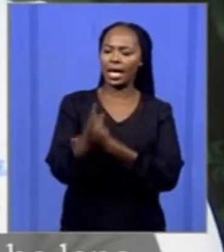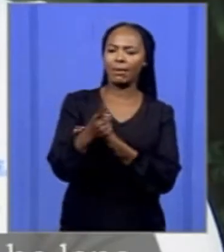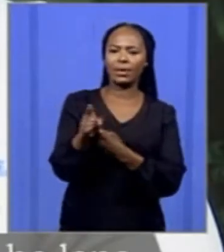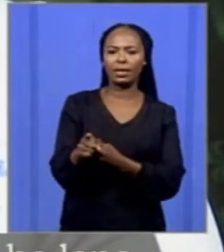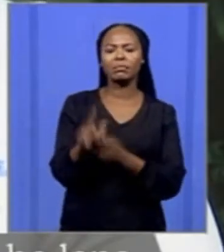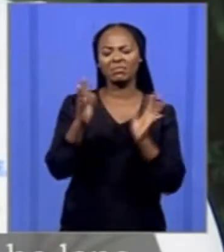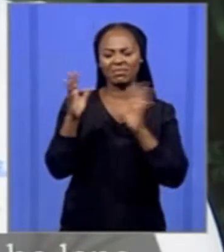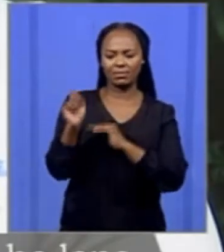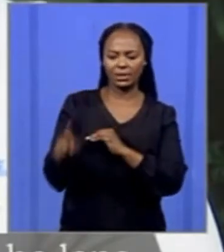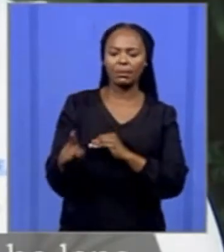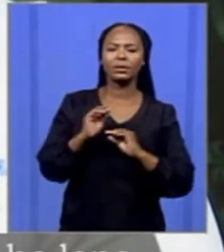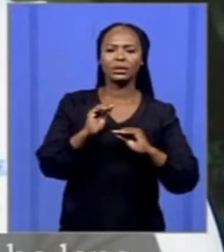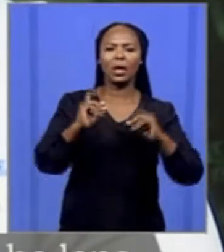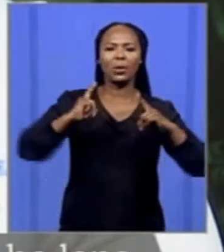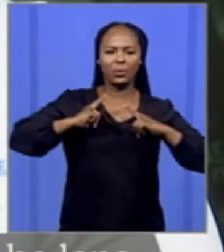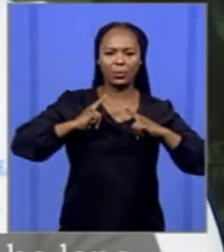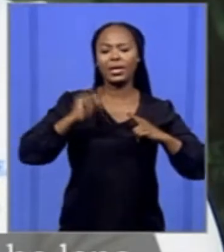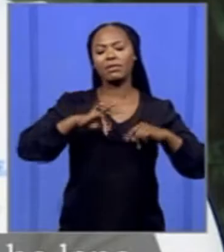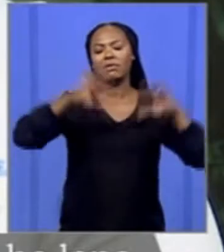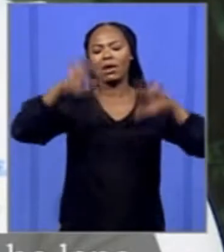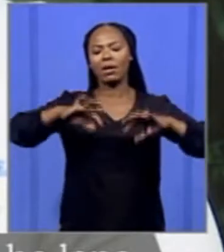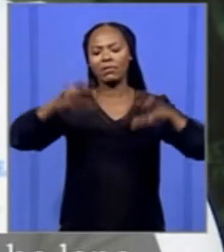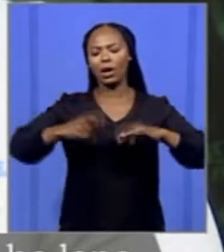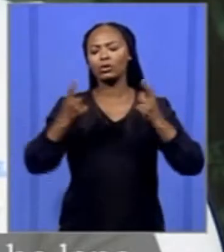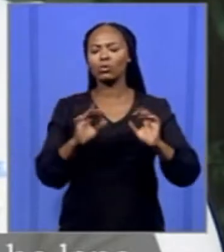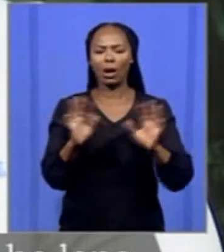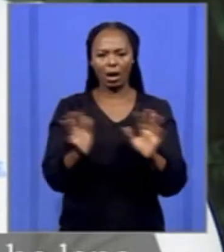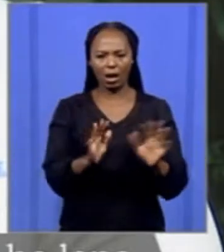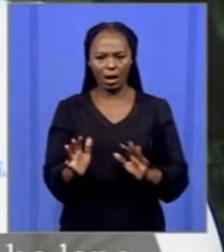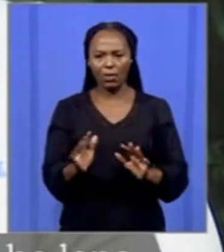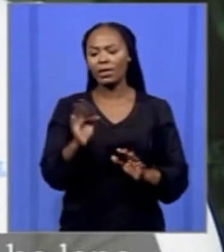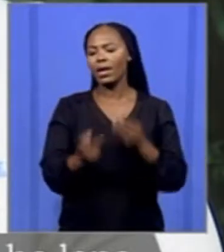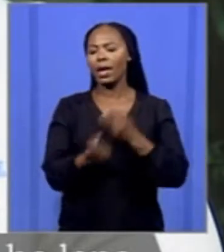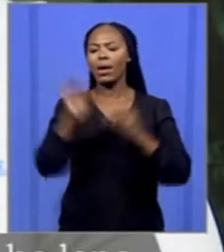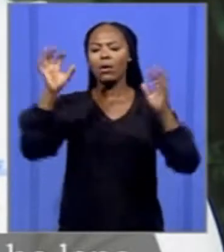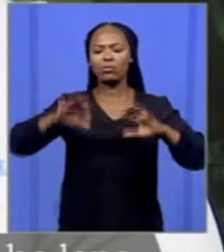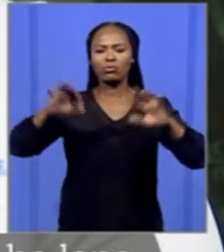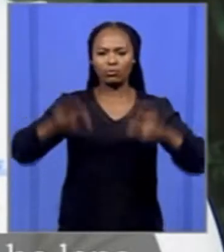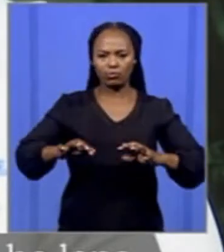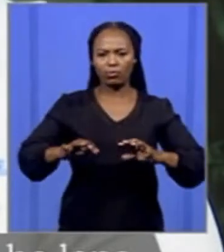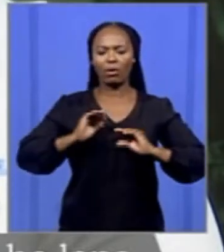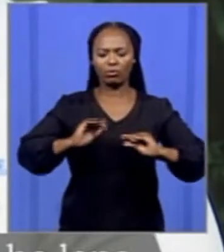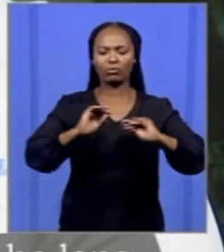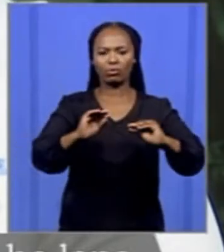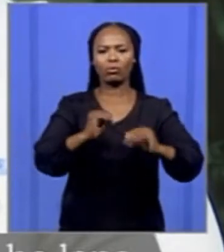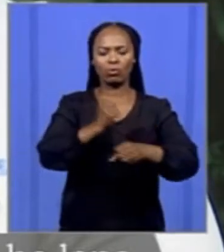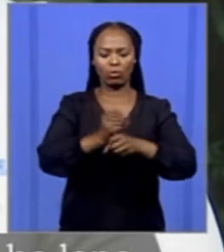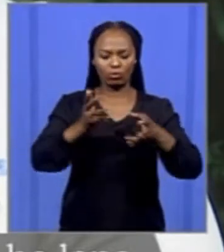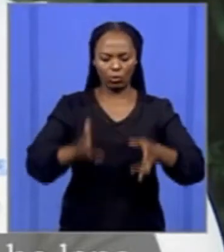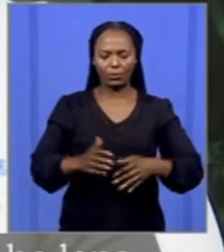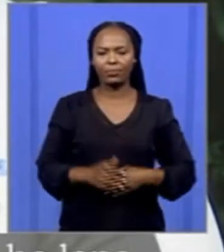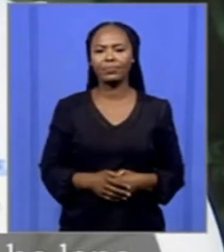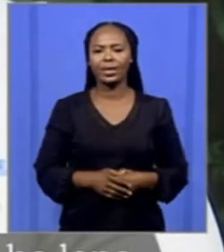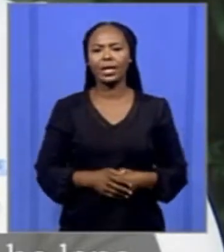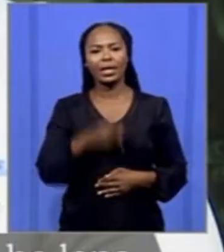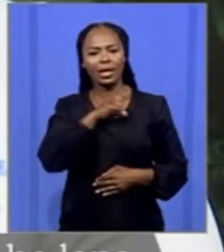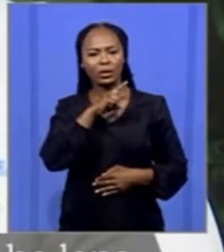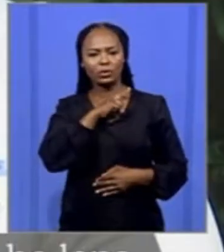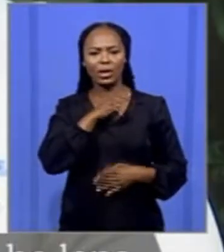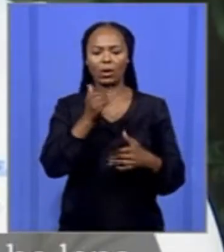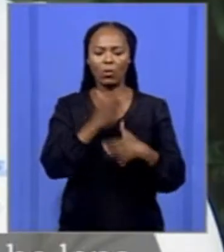regard to floods. What do we do when there's a flood at this time of the year? That is why,